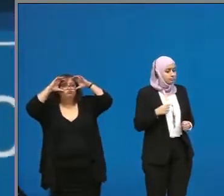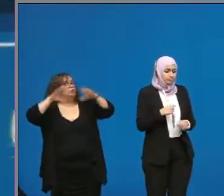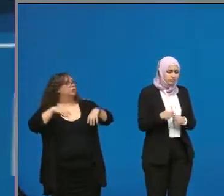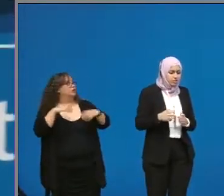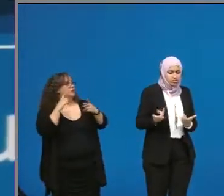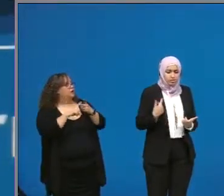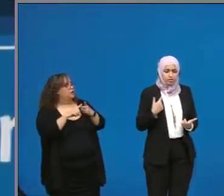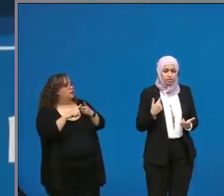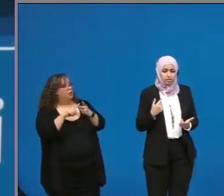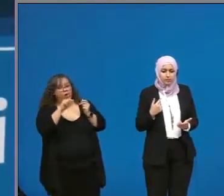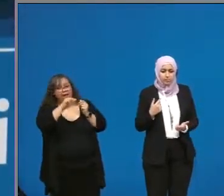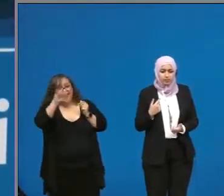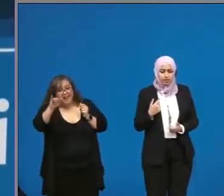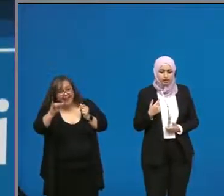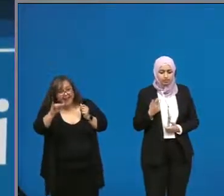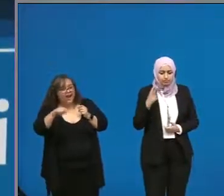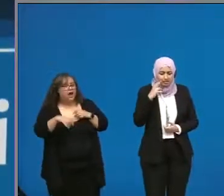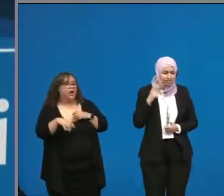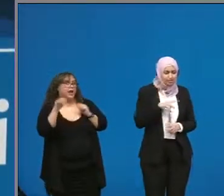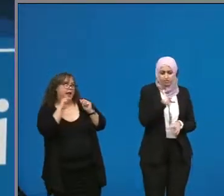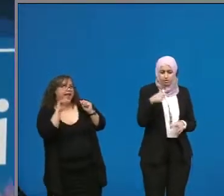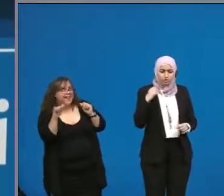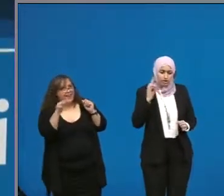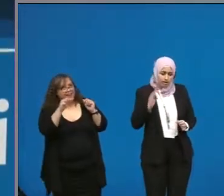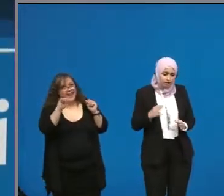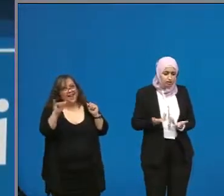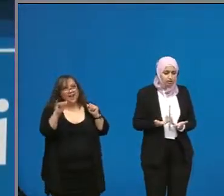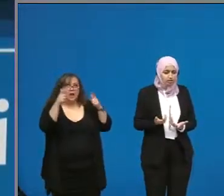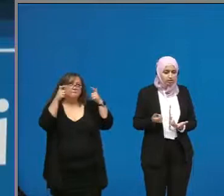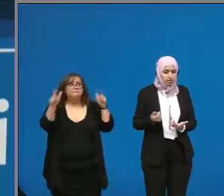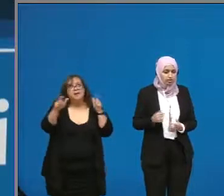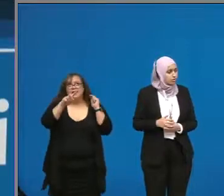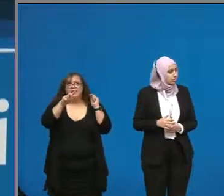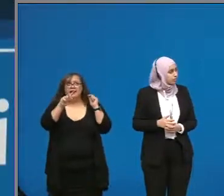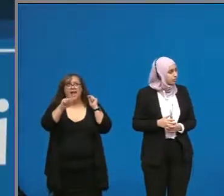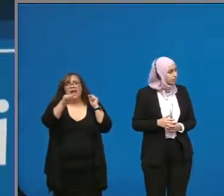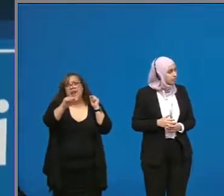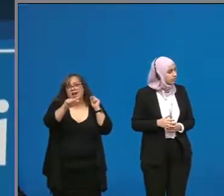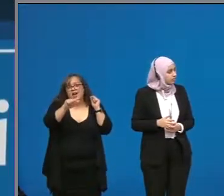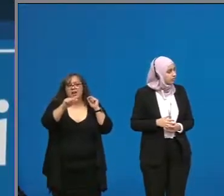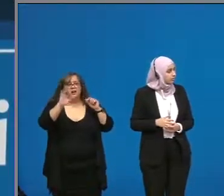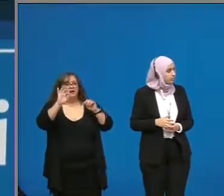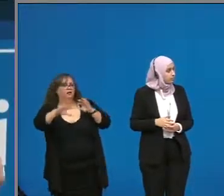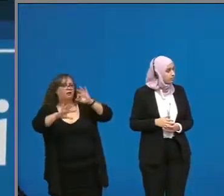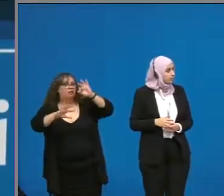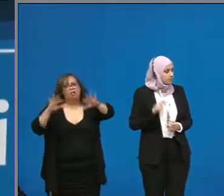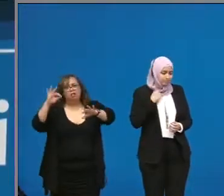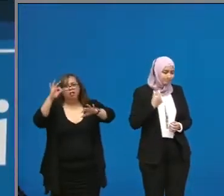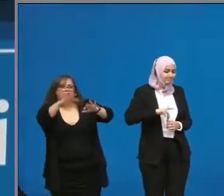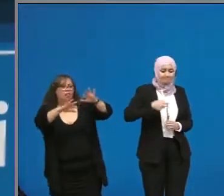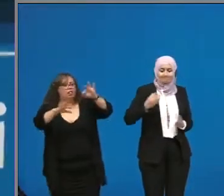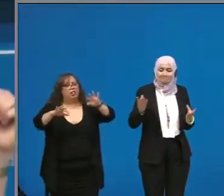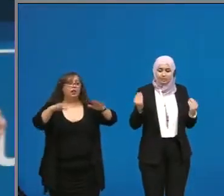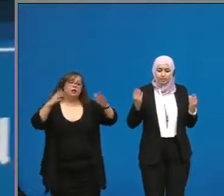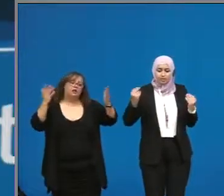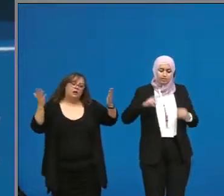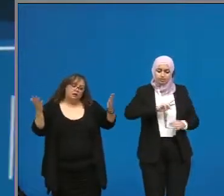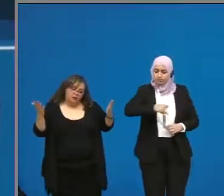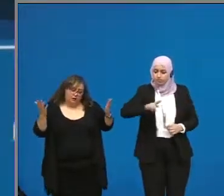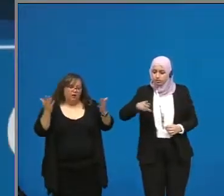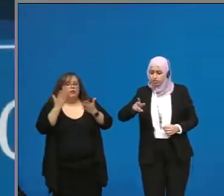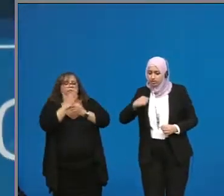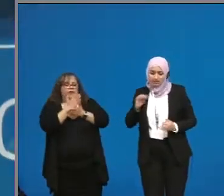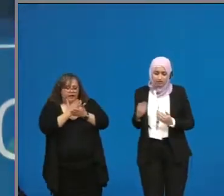about AI. You'll hear people talk about big data. You'll hear people talk about lots of things. There are some wonderful pieces of